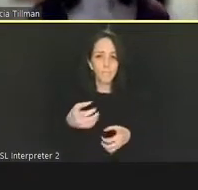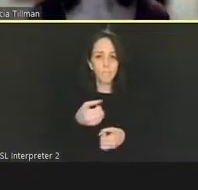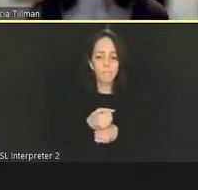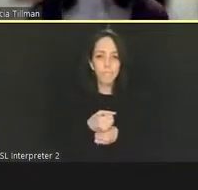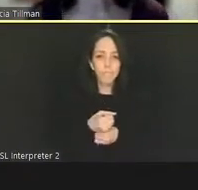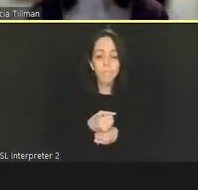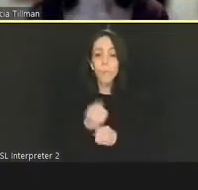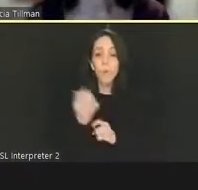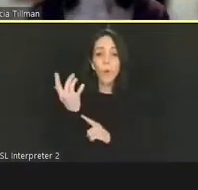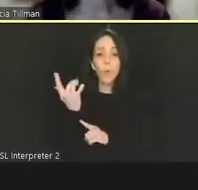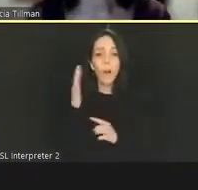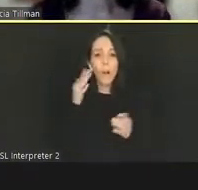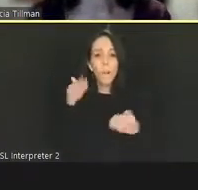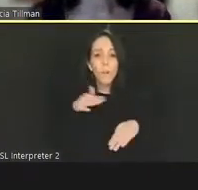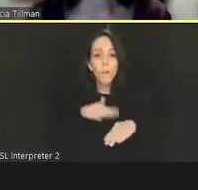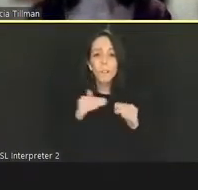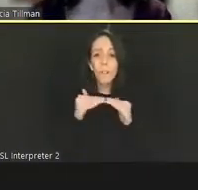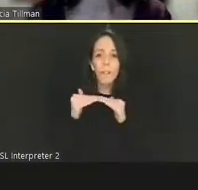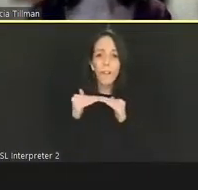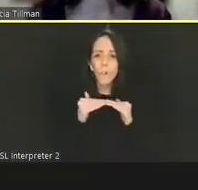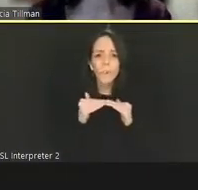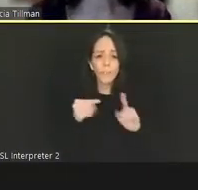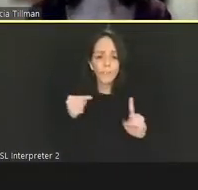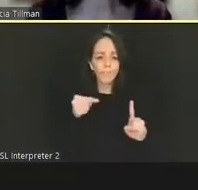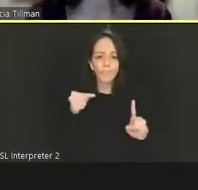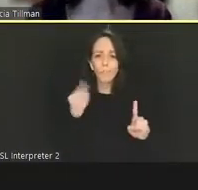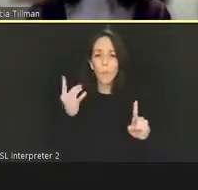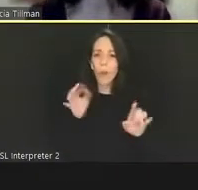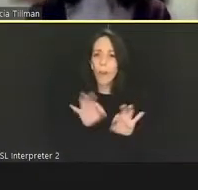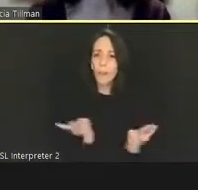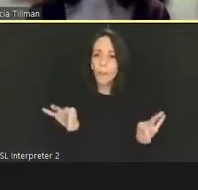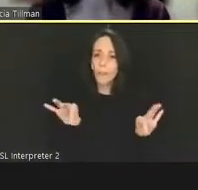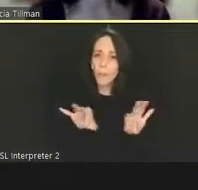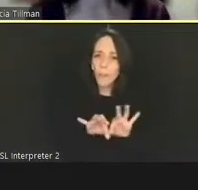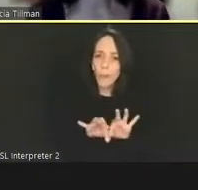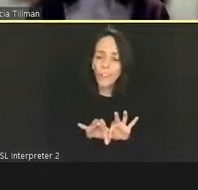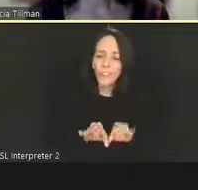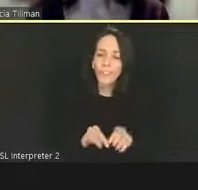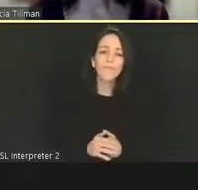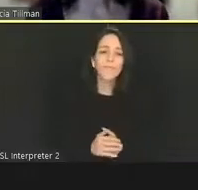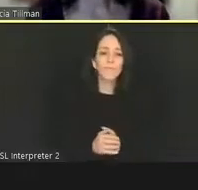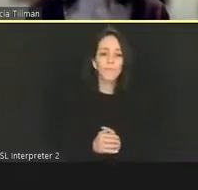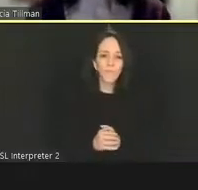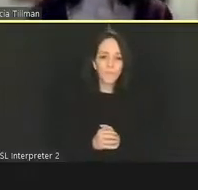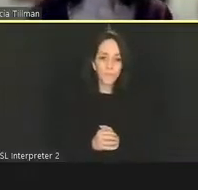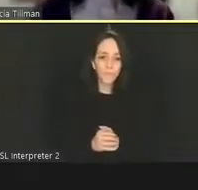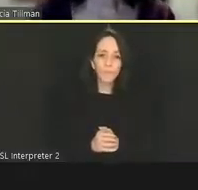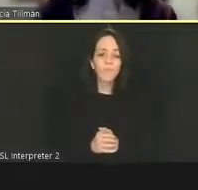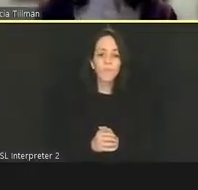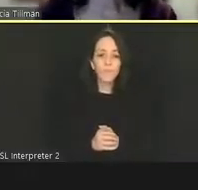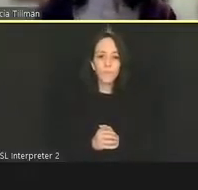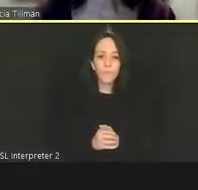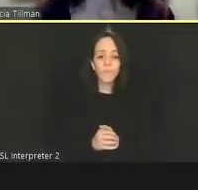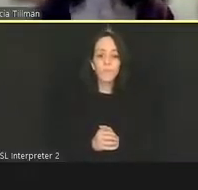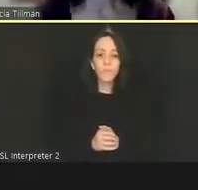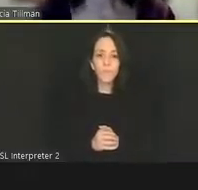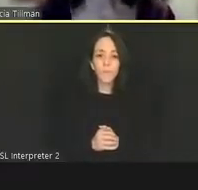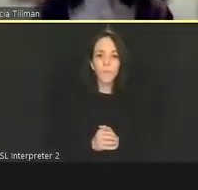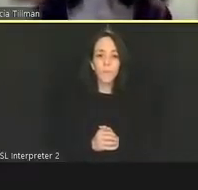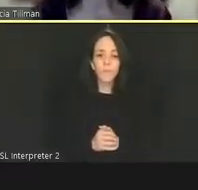we talk specifically about the budget equity tool. And many people use the